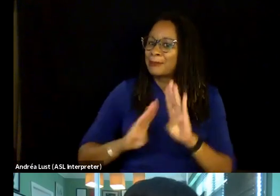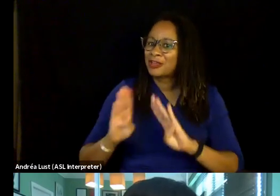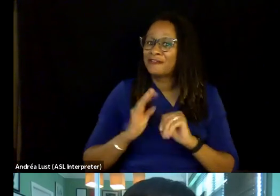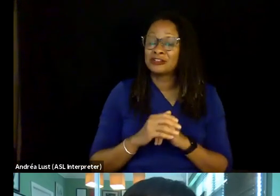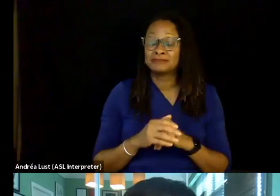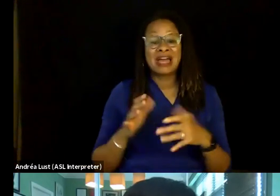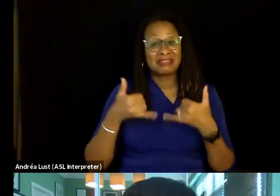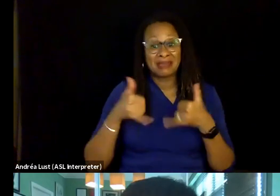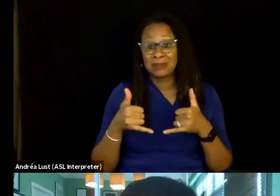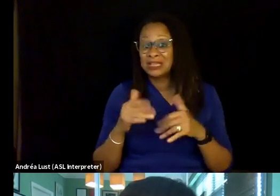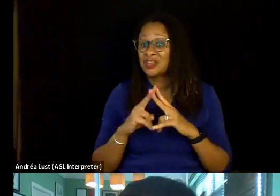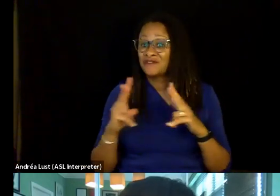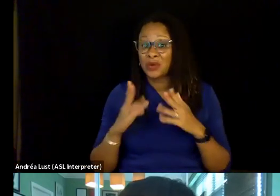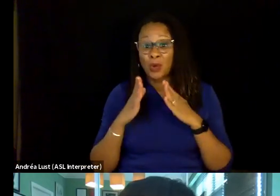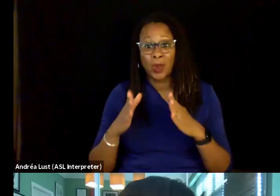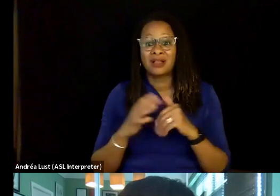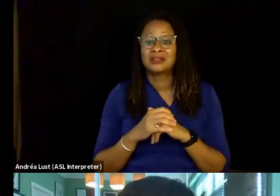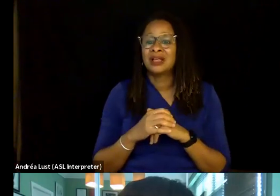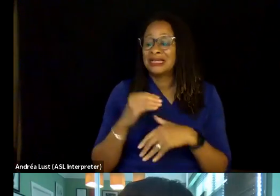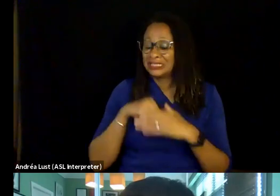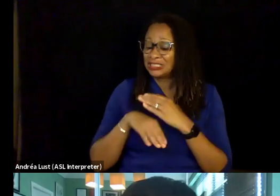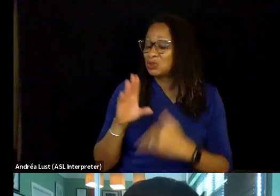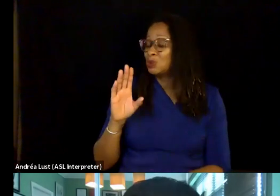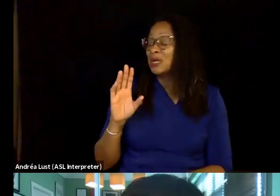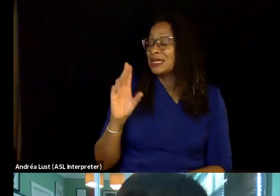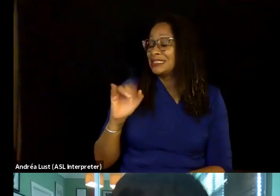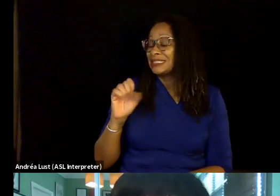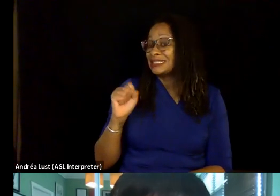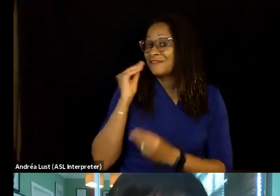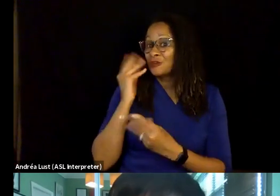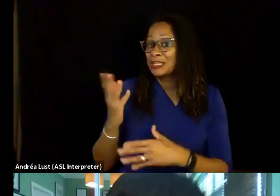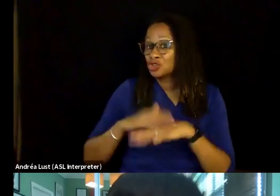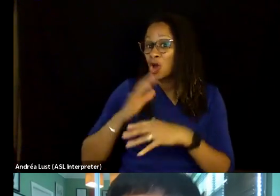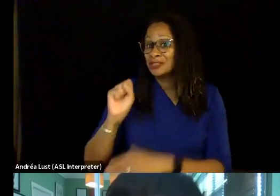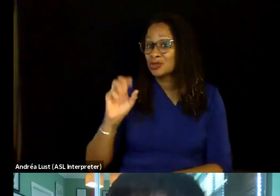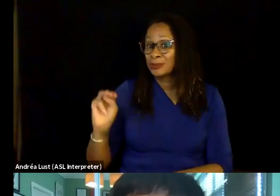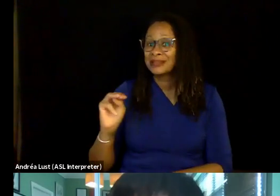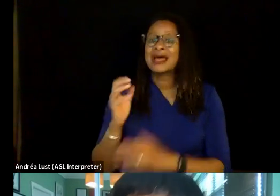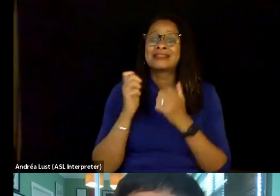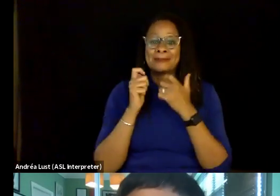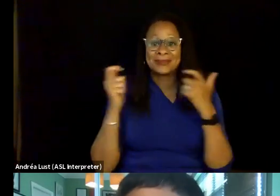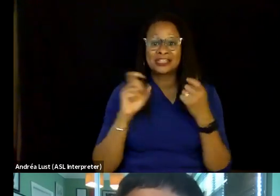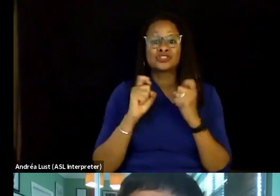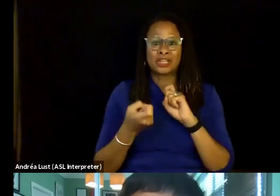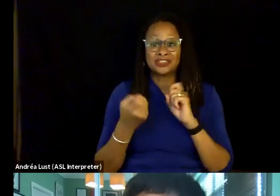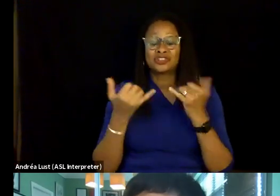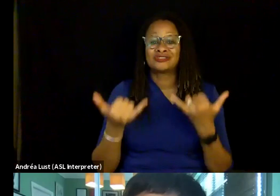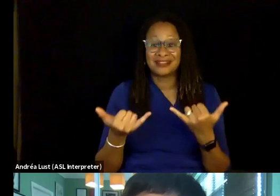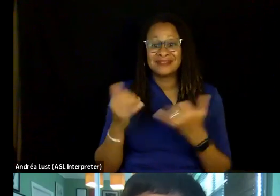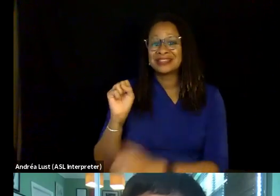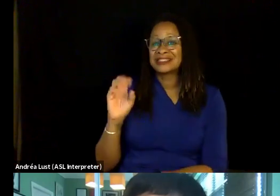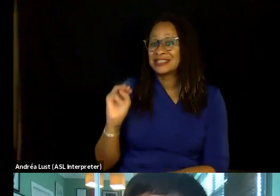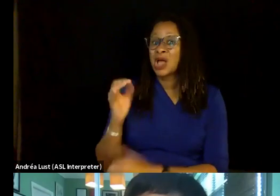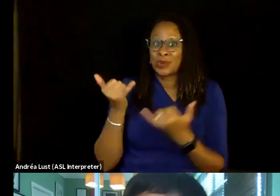the networks of disinformation on social media. I think the biggest change is social media, that we now get the